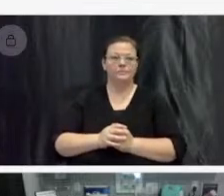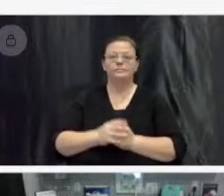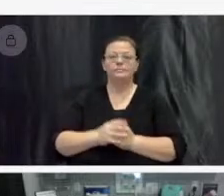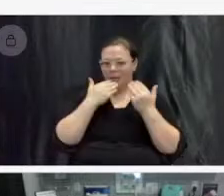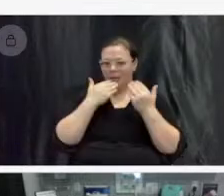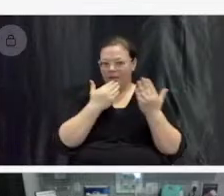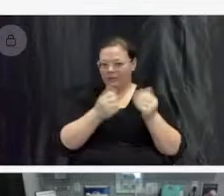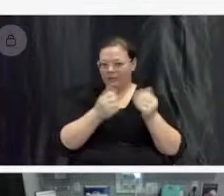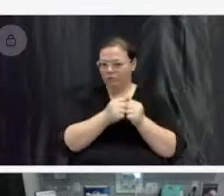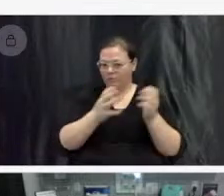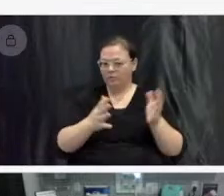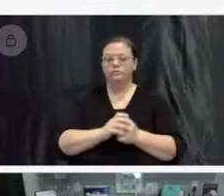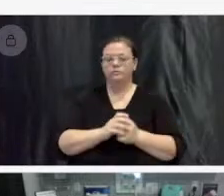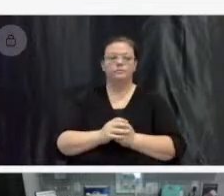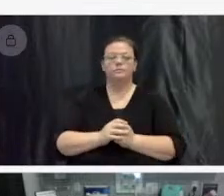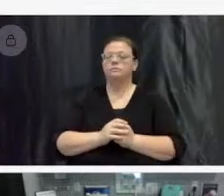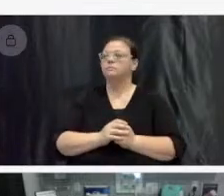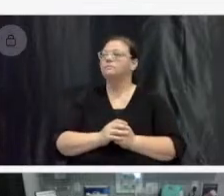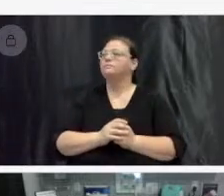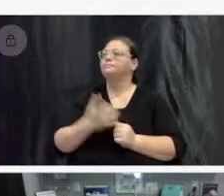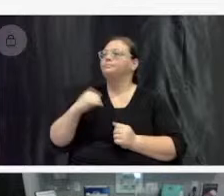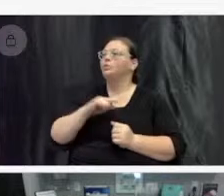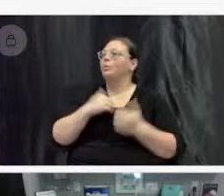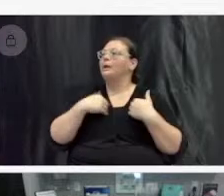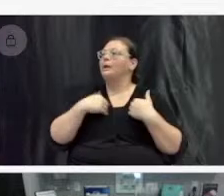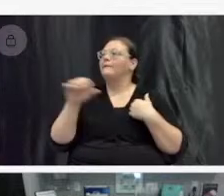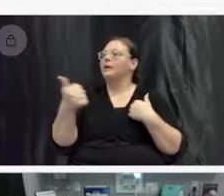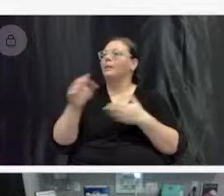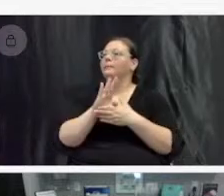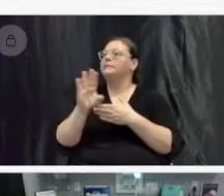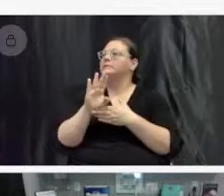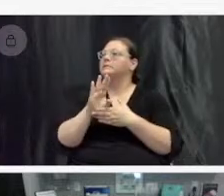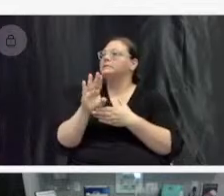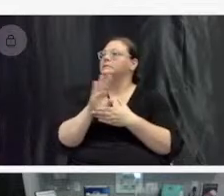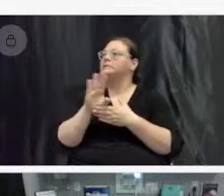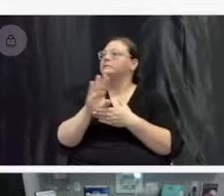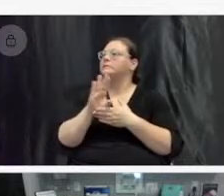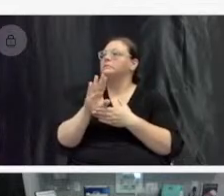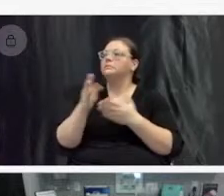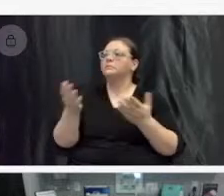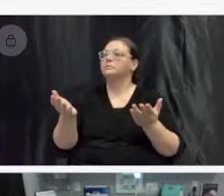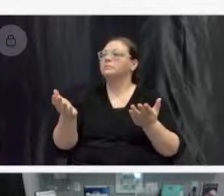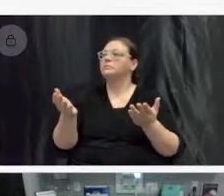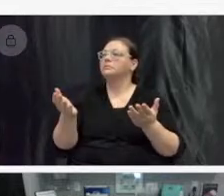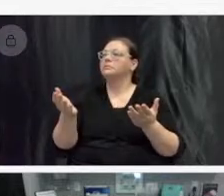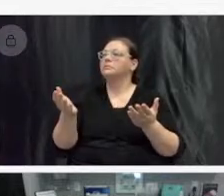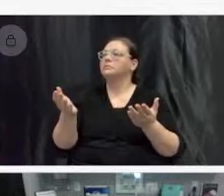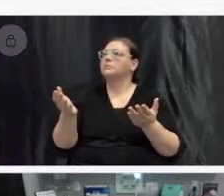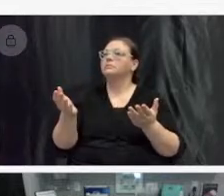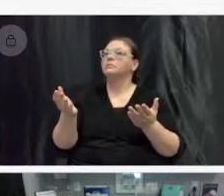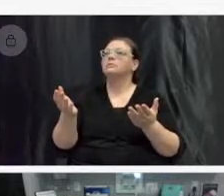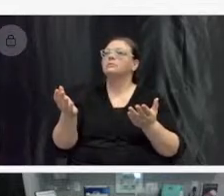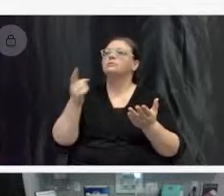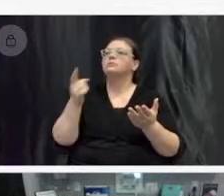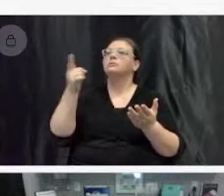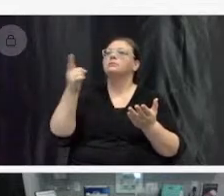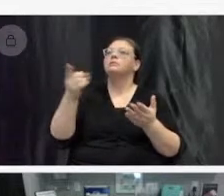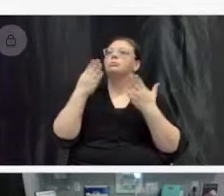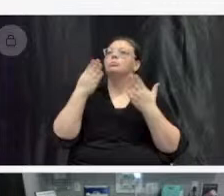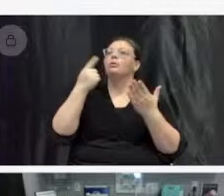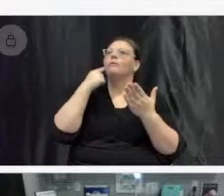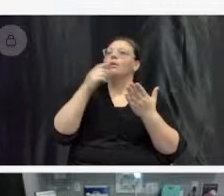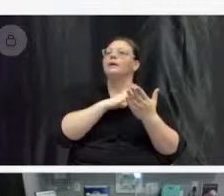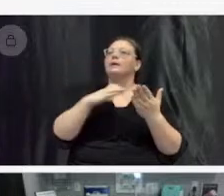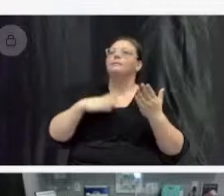Thank you very much, sir. Do we have any other business on the table? Just a compliment for Commissioner